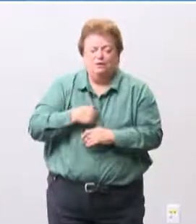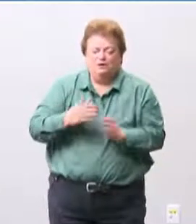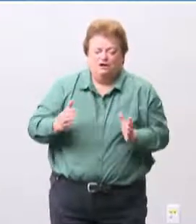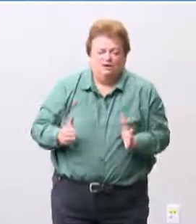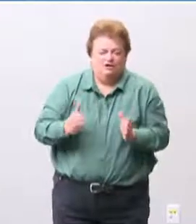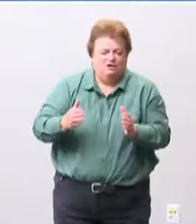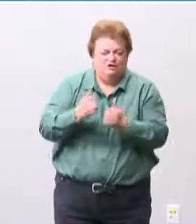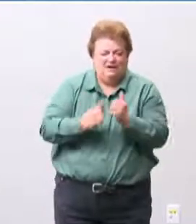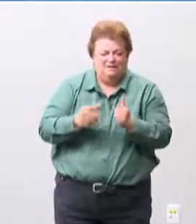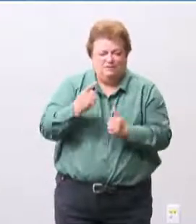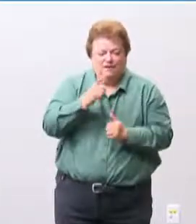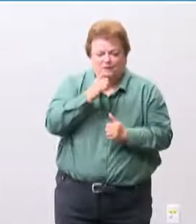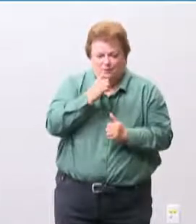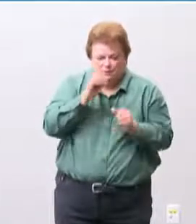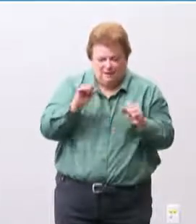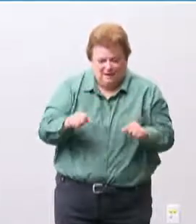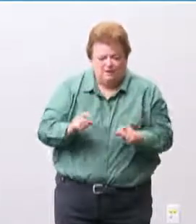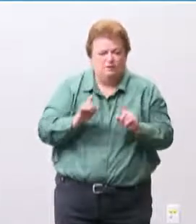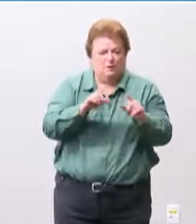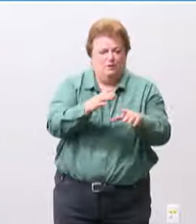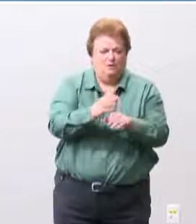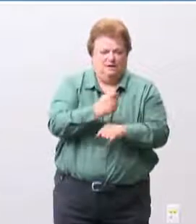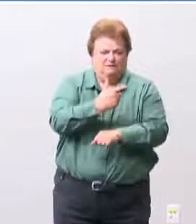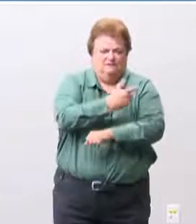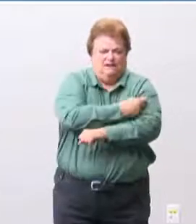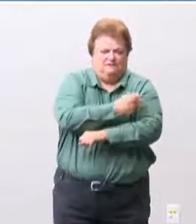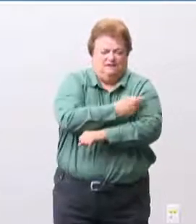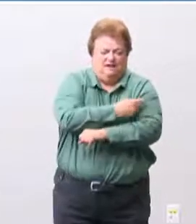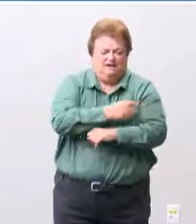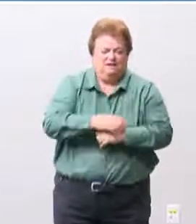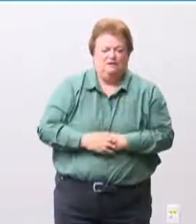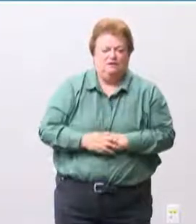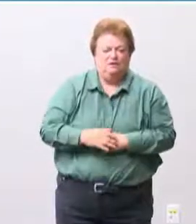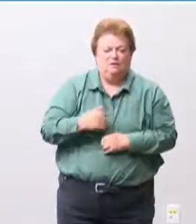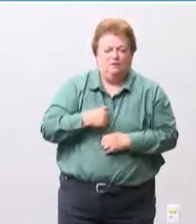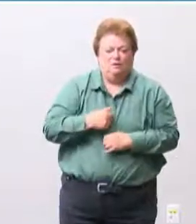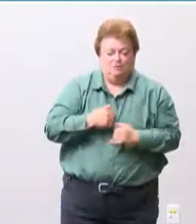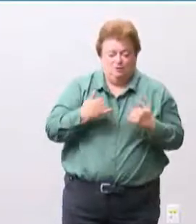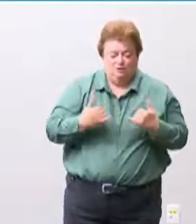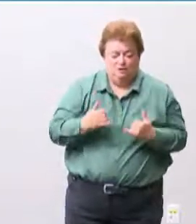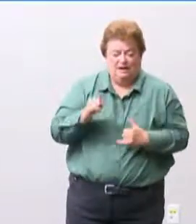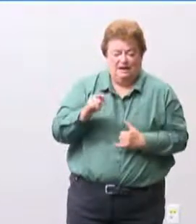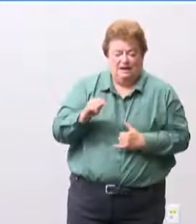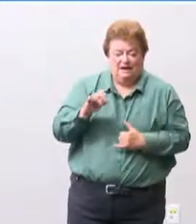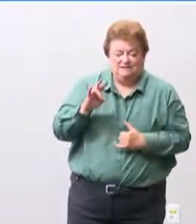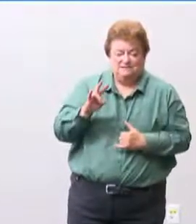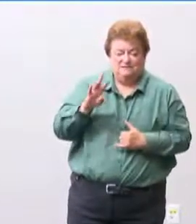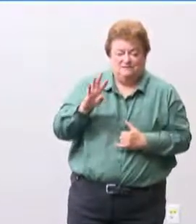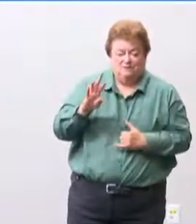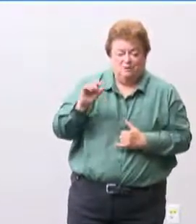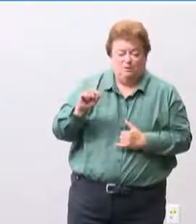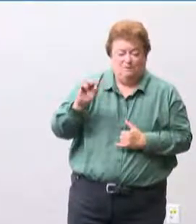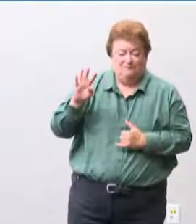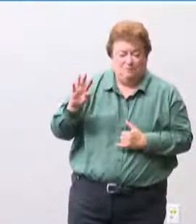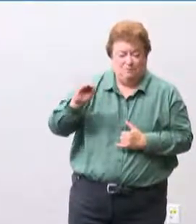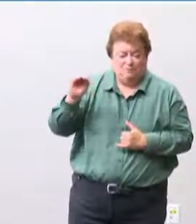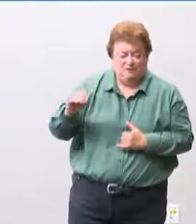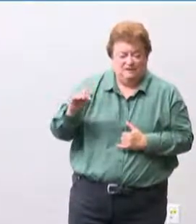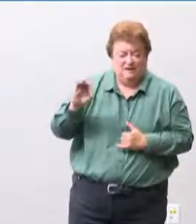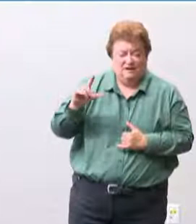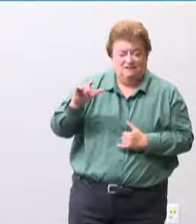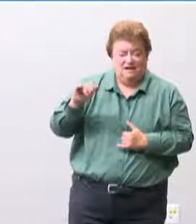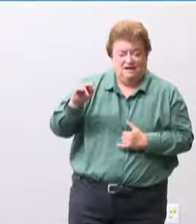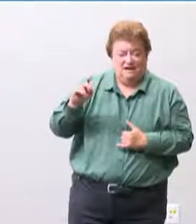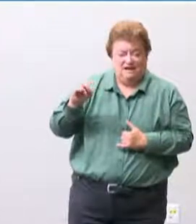is eligible to get vaccinated. We're currently at 74.4% of Lancaster